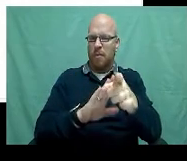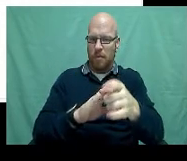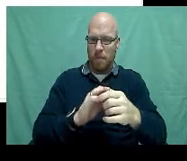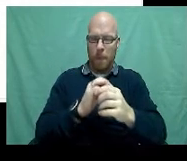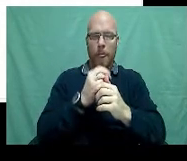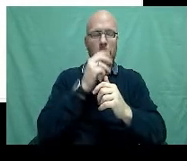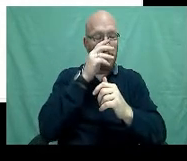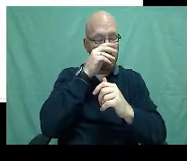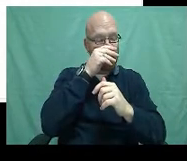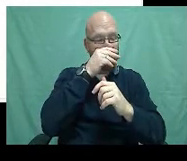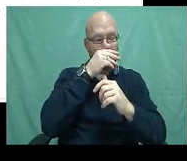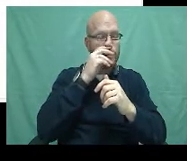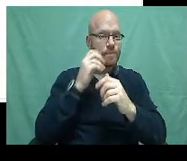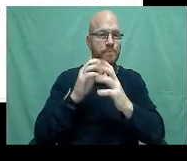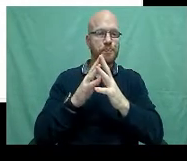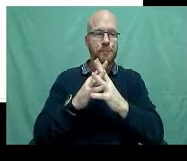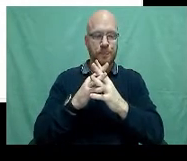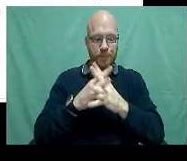And we have an example here.